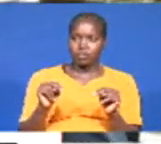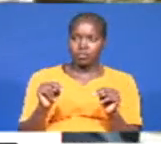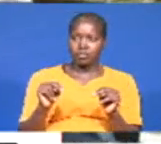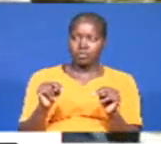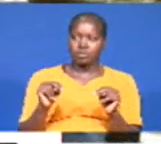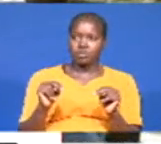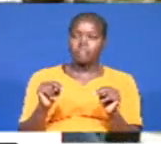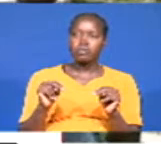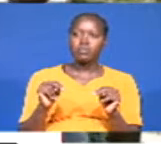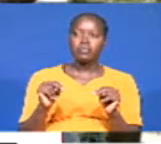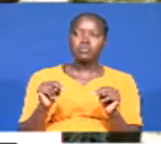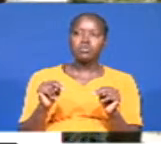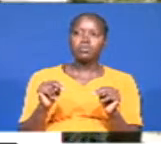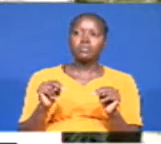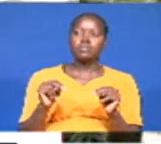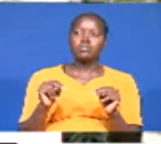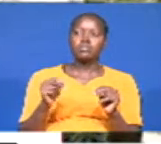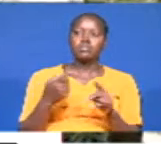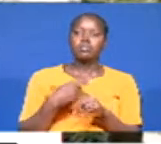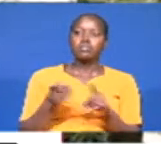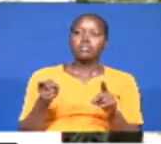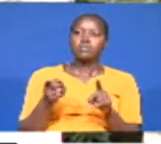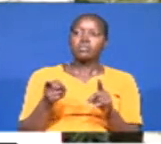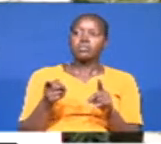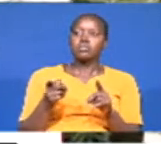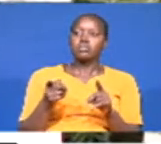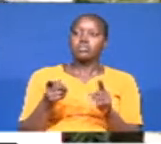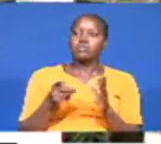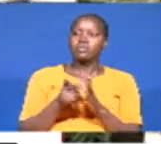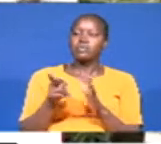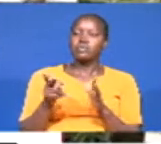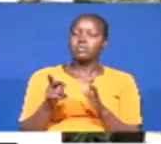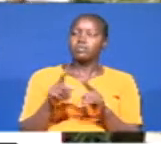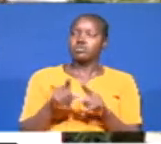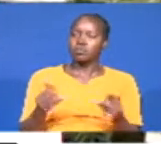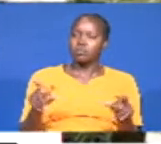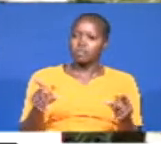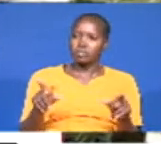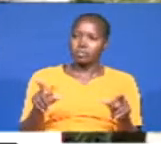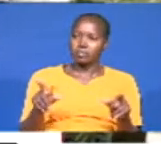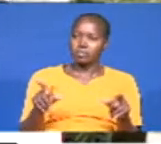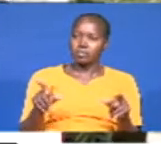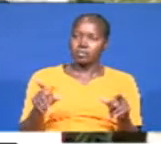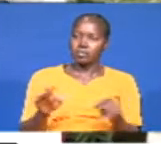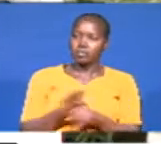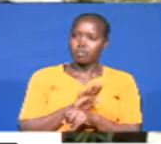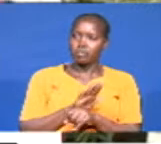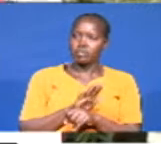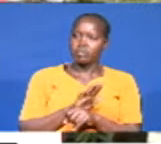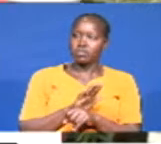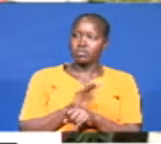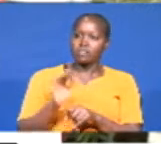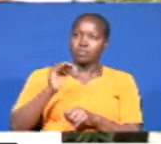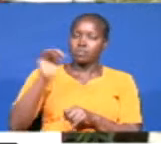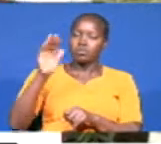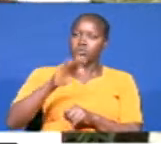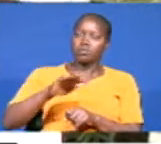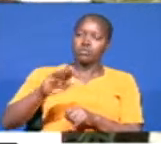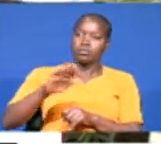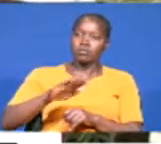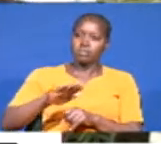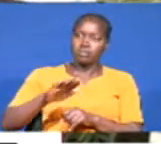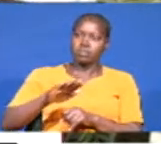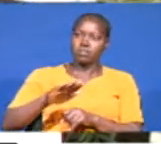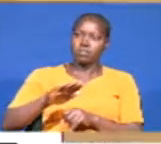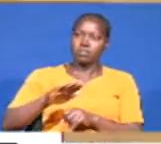system. However, the cost of having such a piece of land in most urban setup schools, it should be